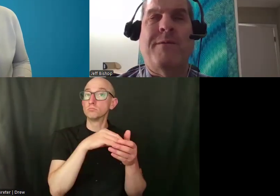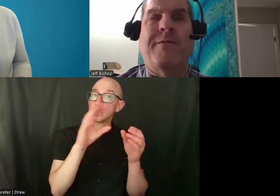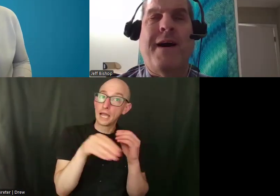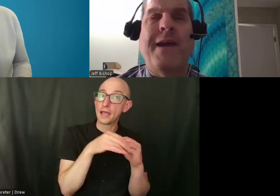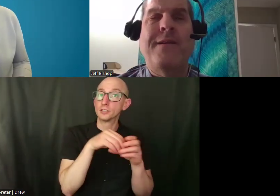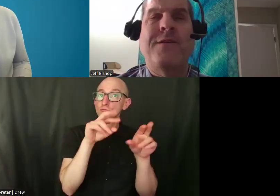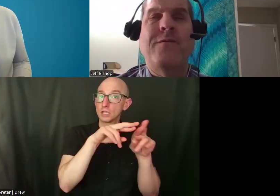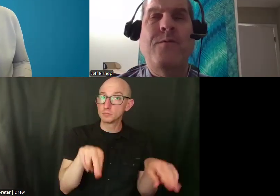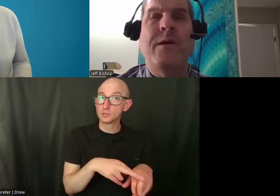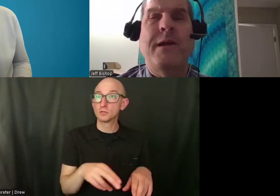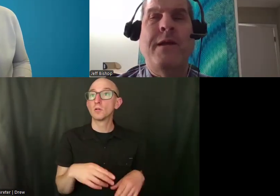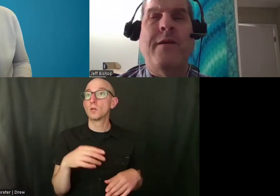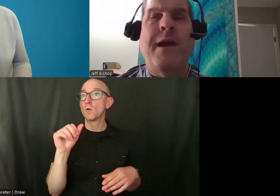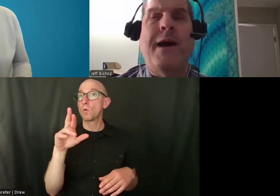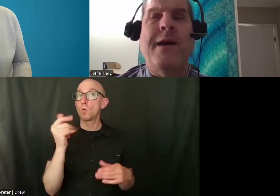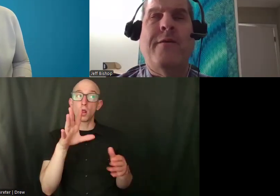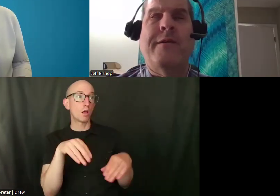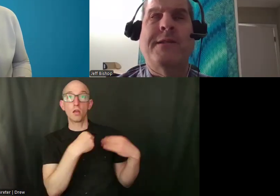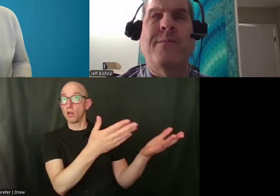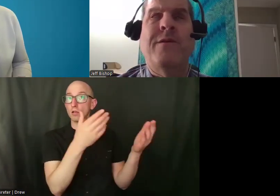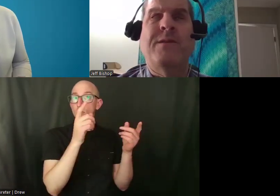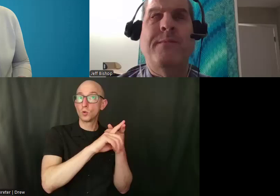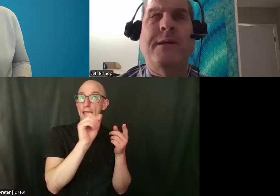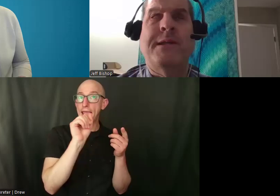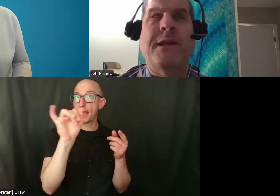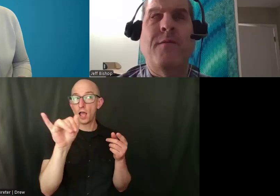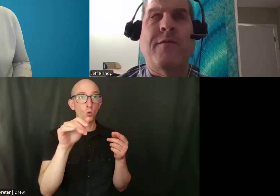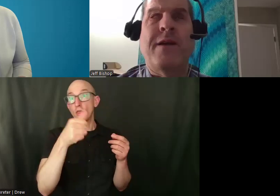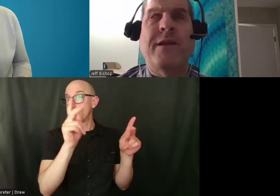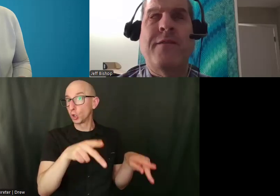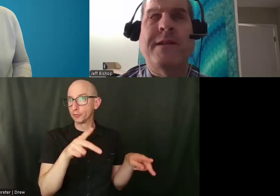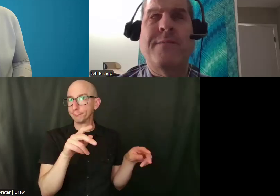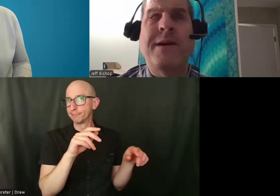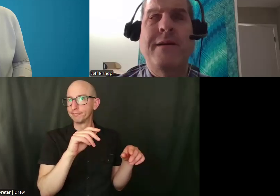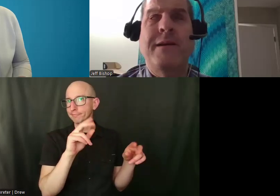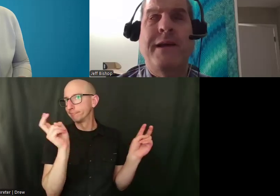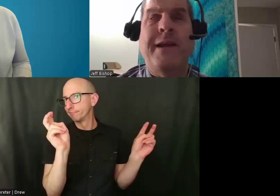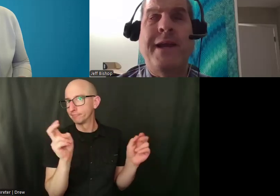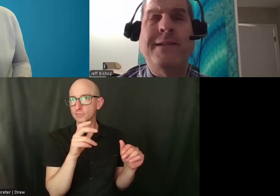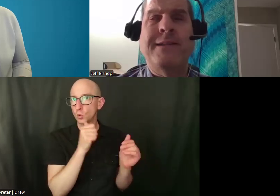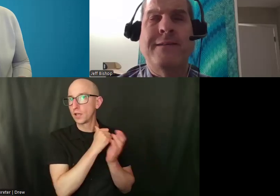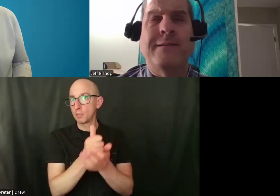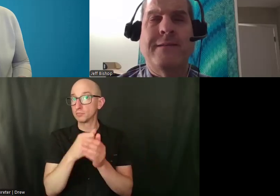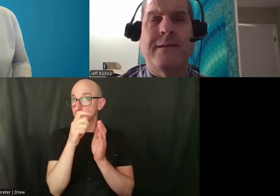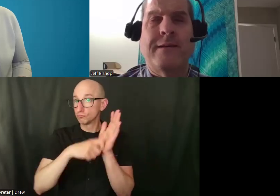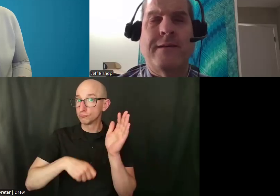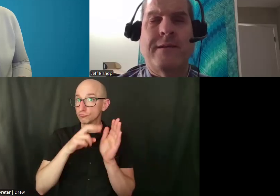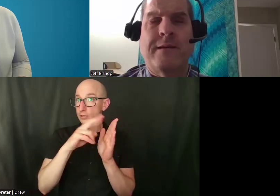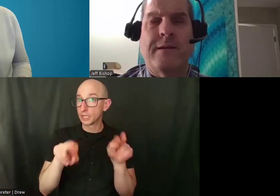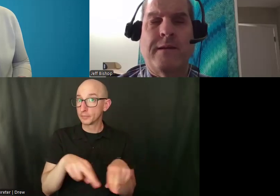want to provide to either AI or someone who's assisting you in crafting that resume? Any hands?